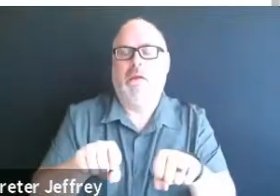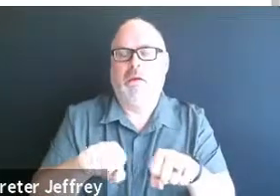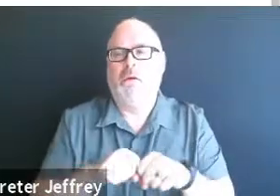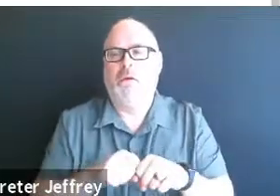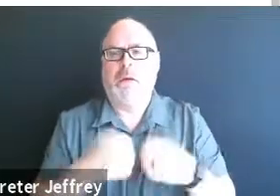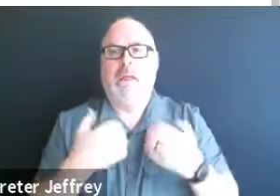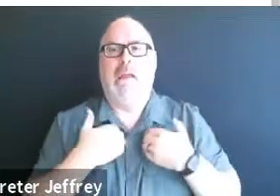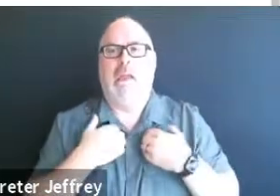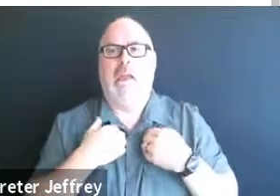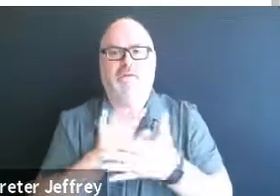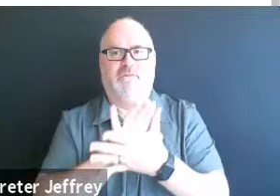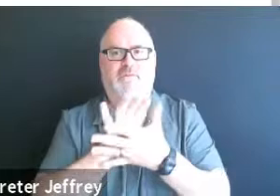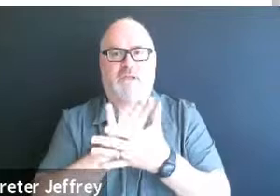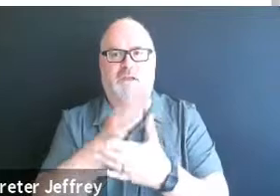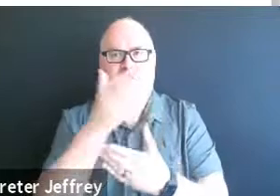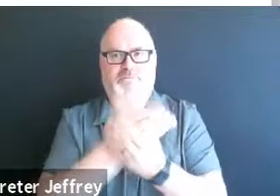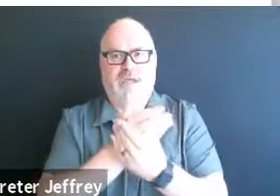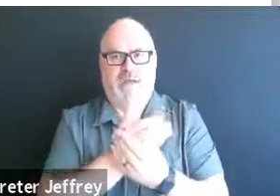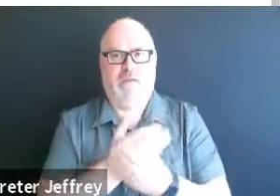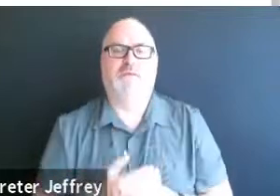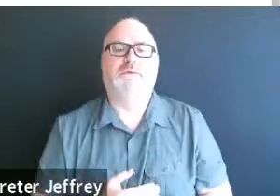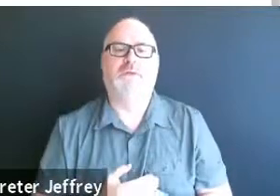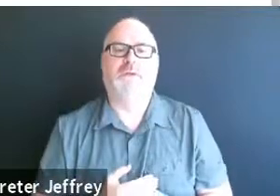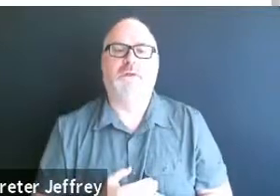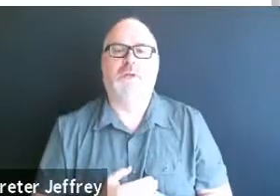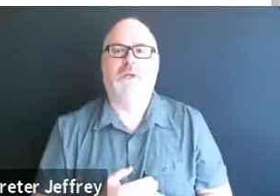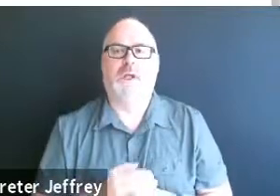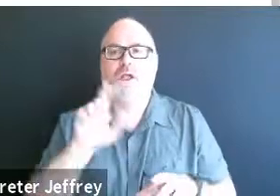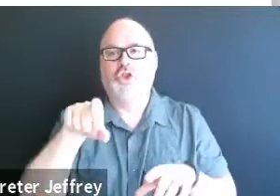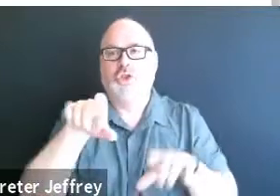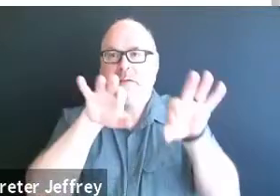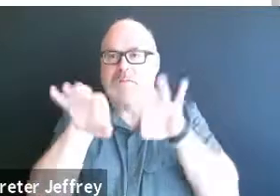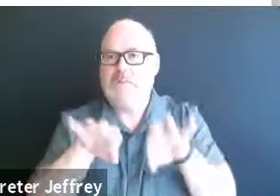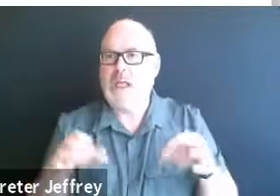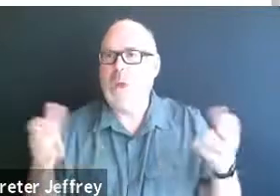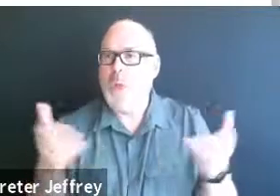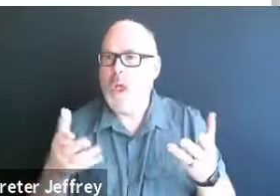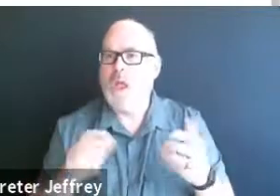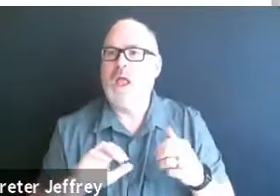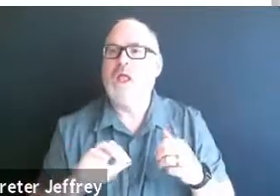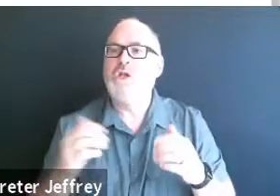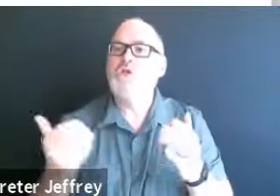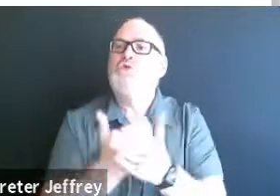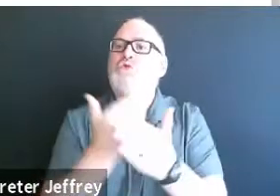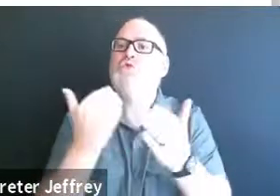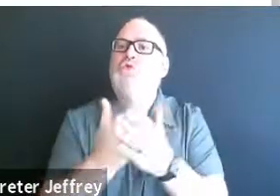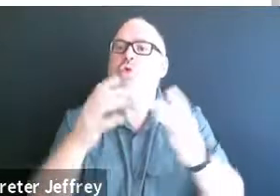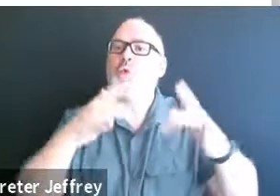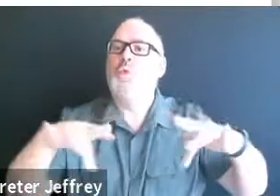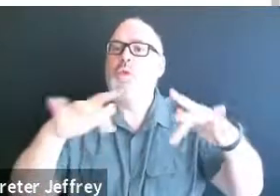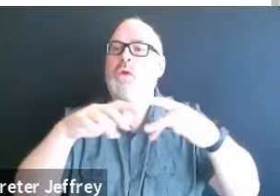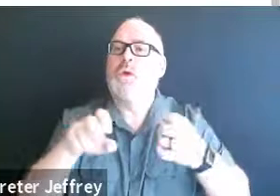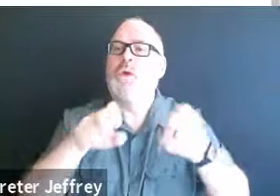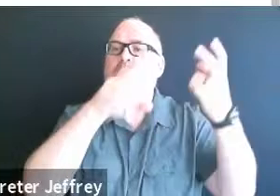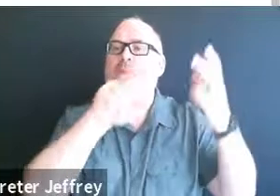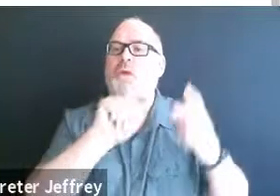have a video file. So I guess what I should be explaining is what the new record upload media tool allows you to do is to